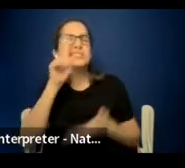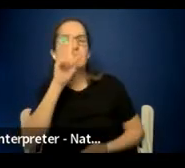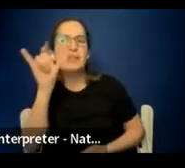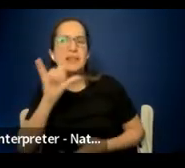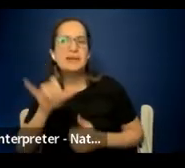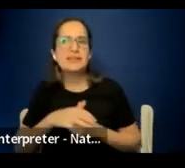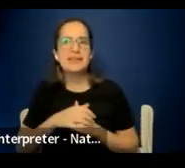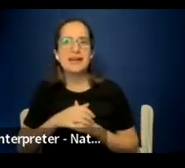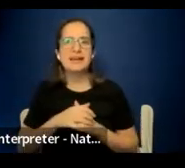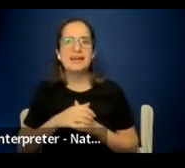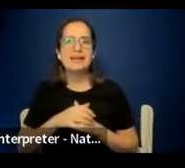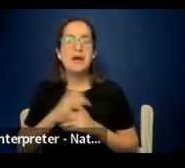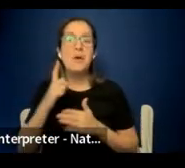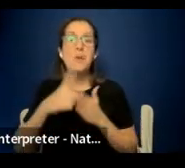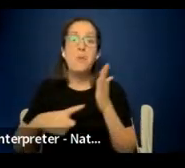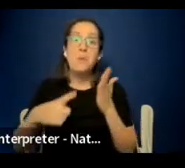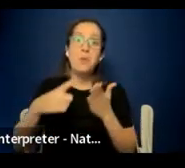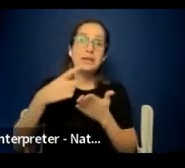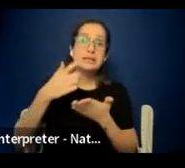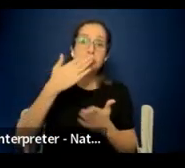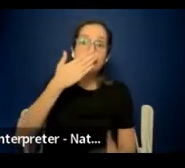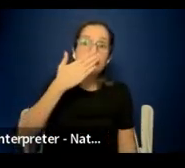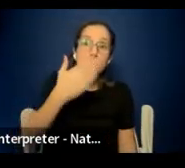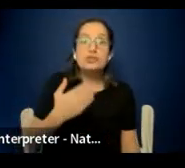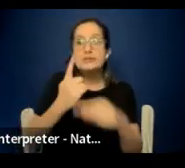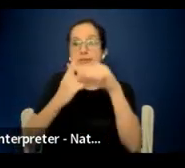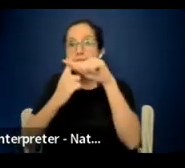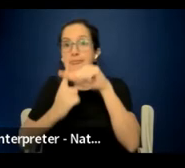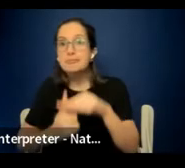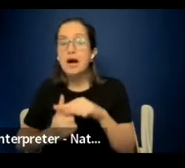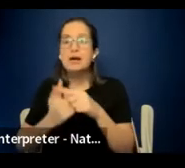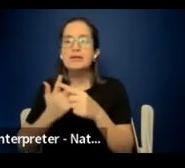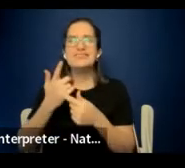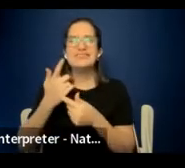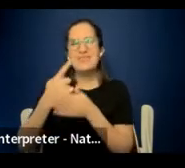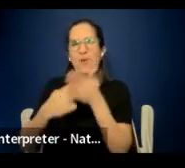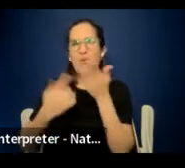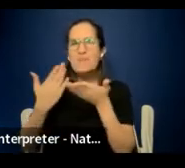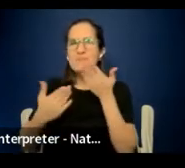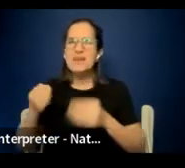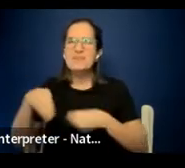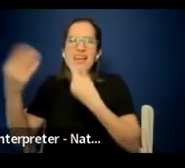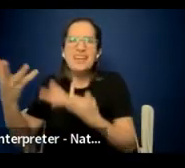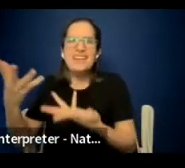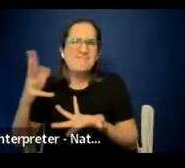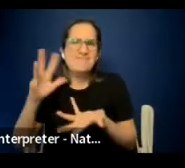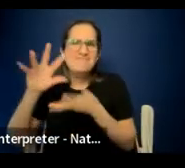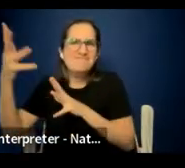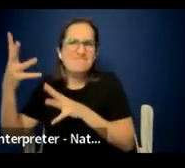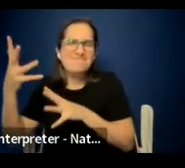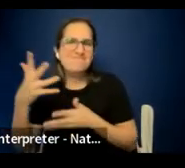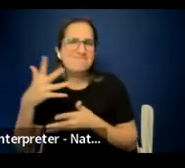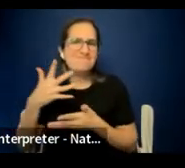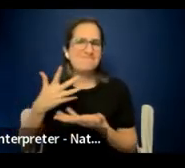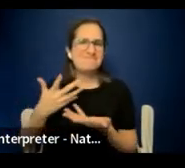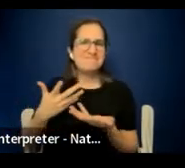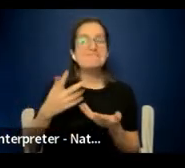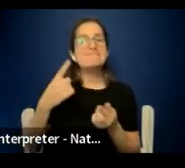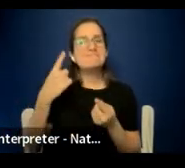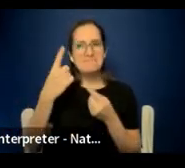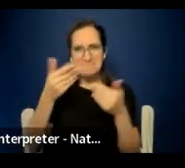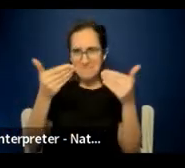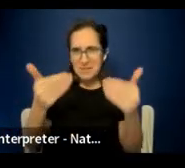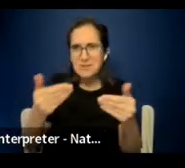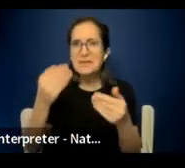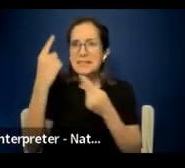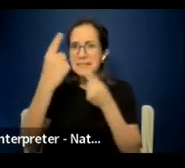and what's, you know, may not feel great for the volunteer. So we're going to give you guys a couple of minutes to do that. And then